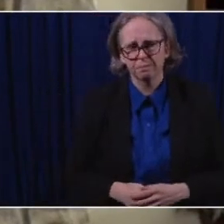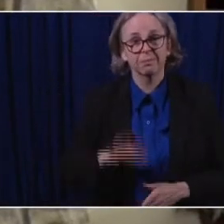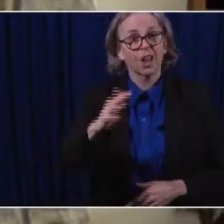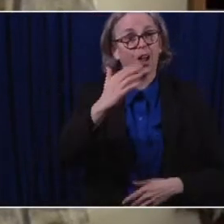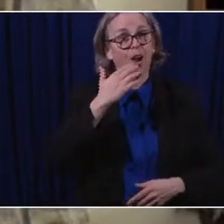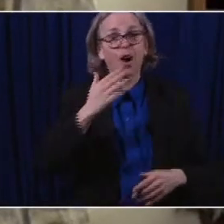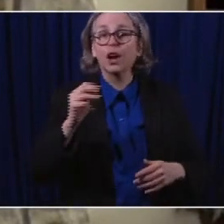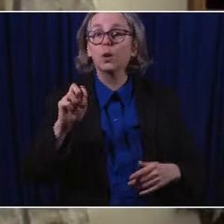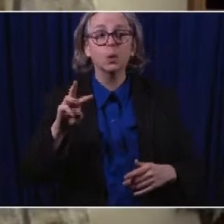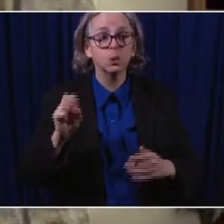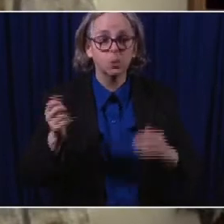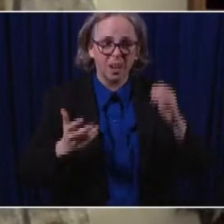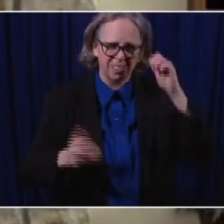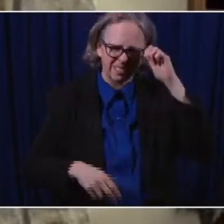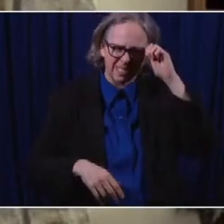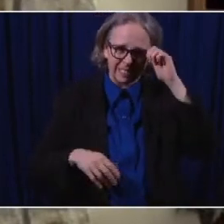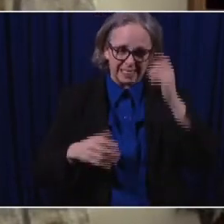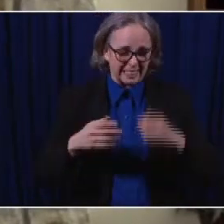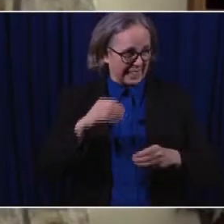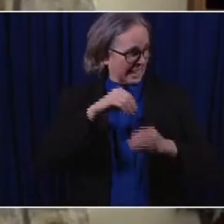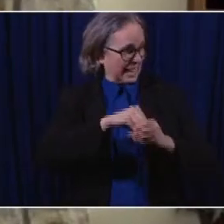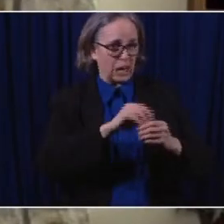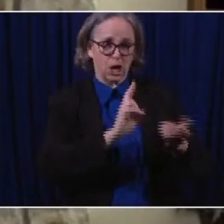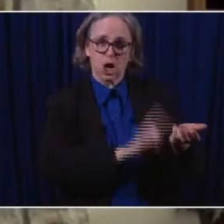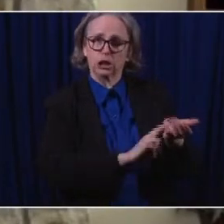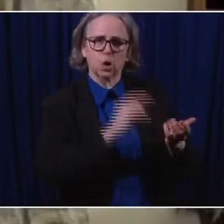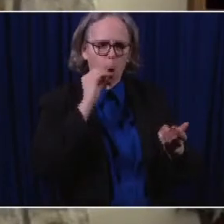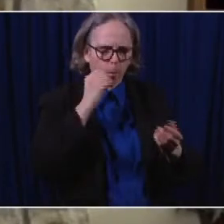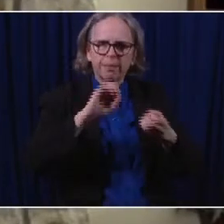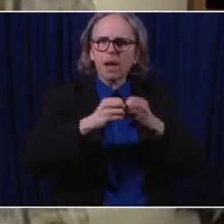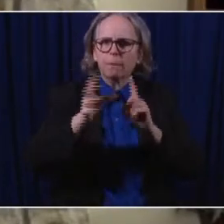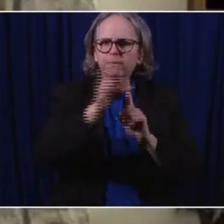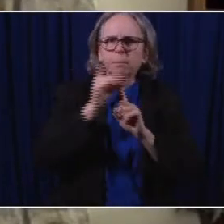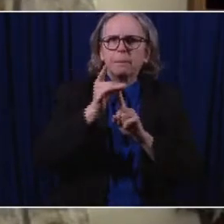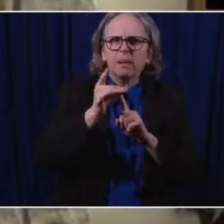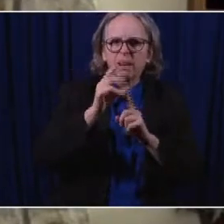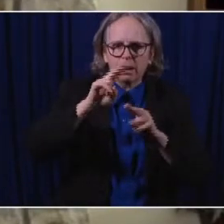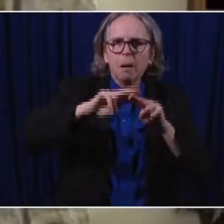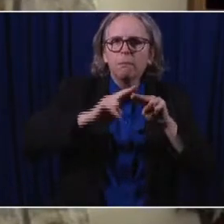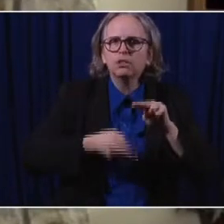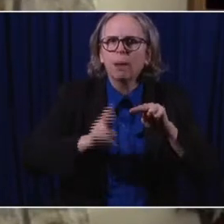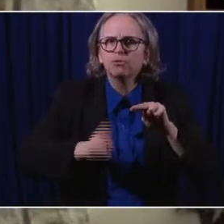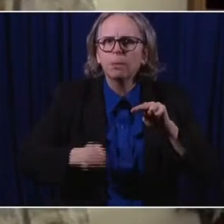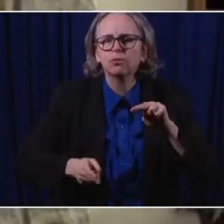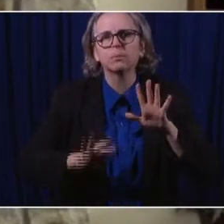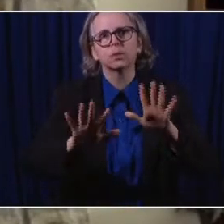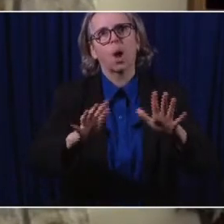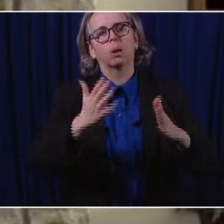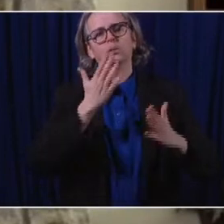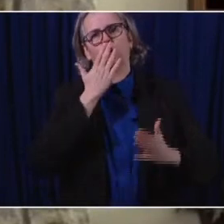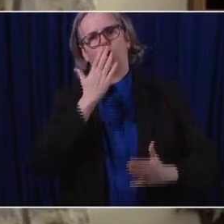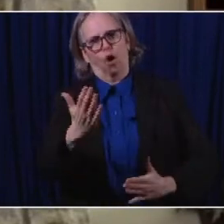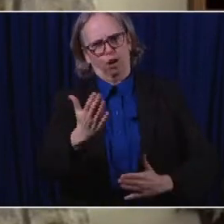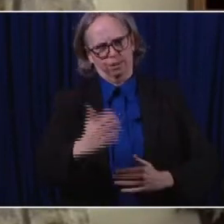homes as we've been able to vaccinate people. So exactly what we wanted to happen. Let me move now,